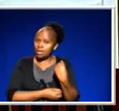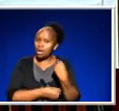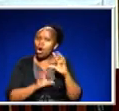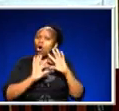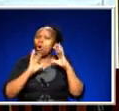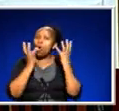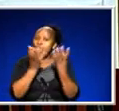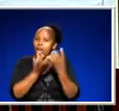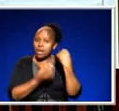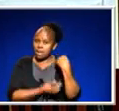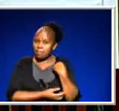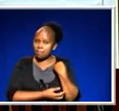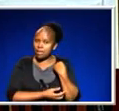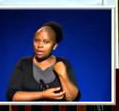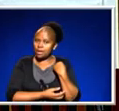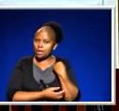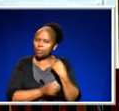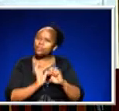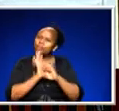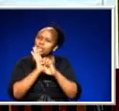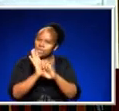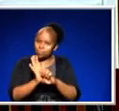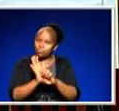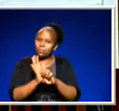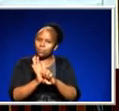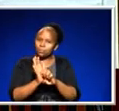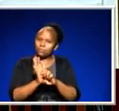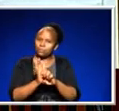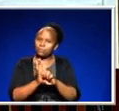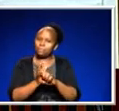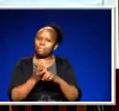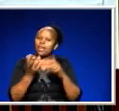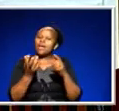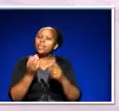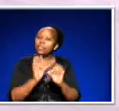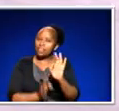a whole number, let's say, for example,